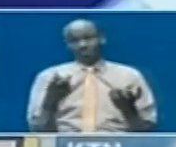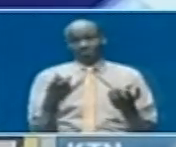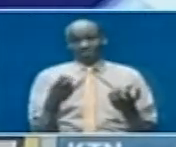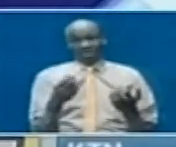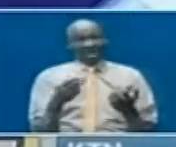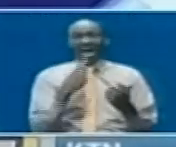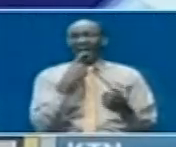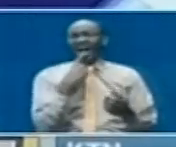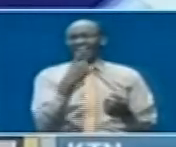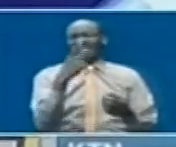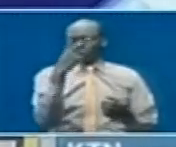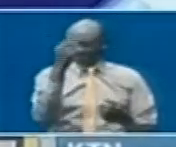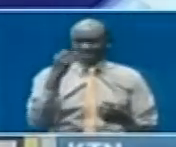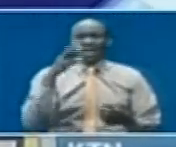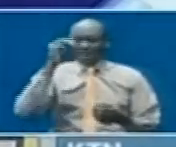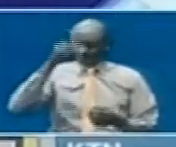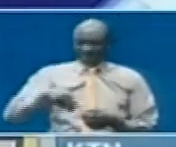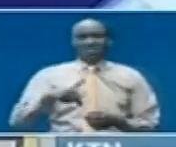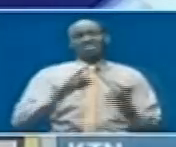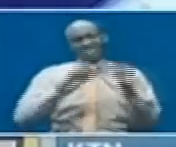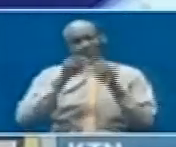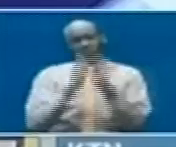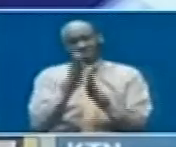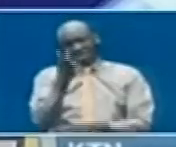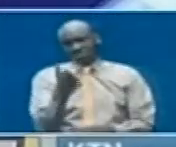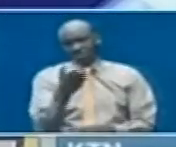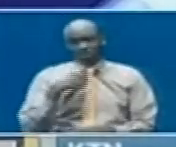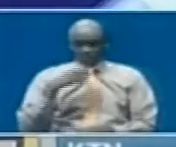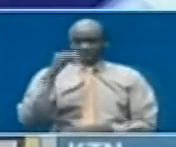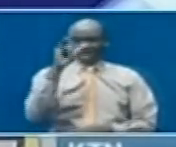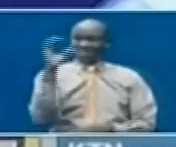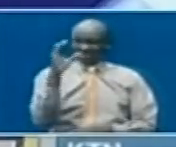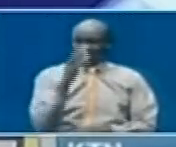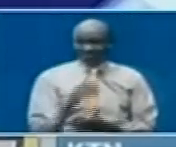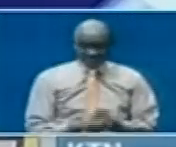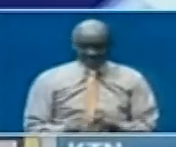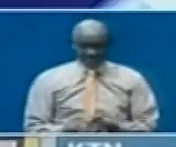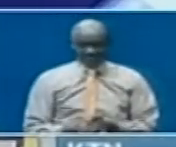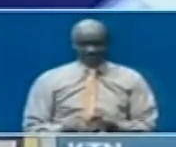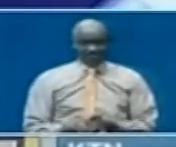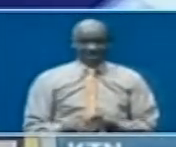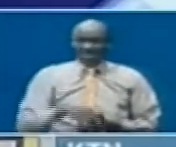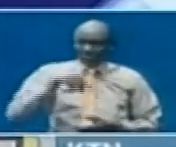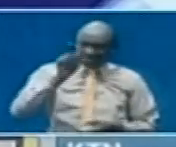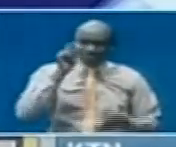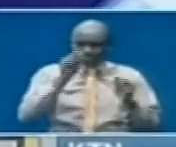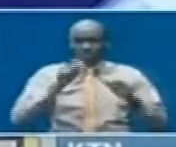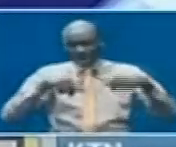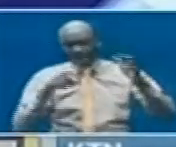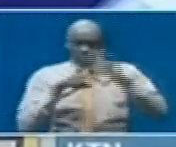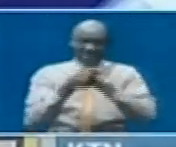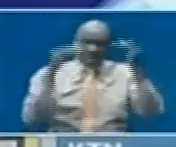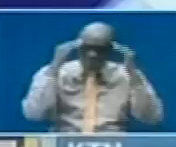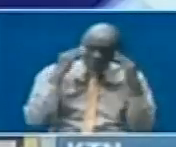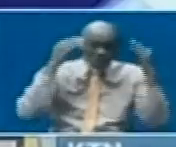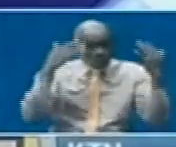About 120 members of parliament traveled with him to The Hague. Are they going to be allowed in court,